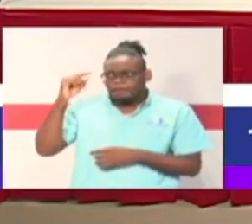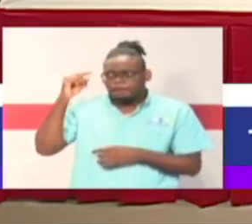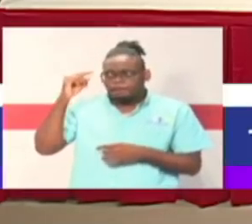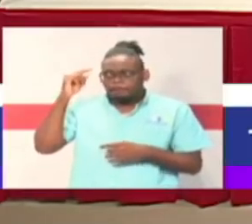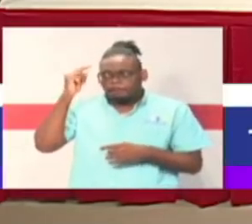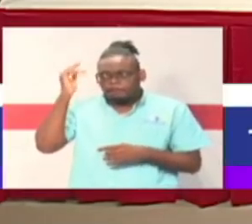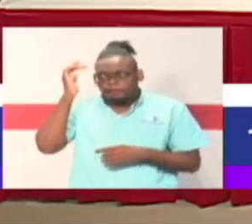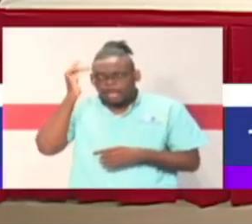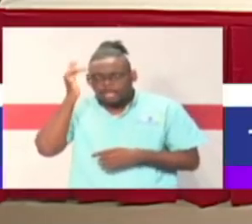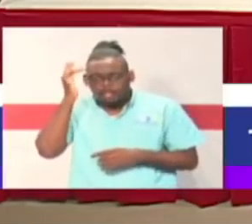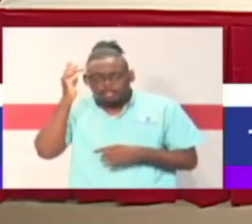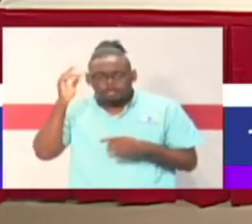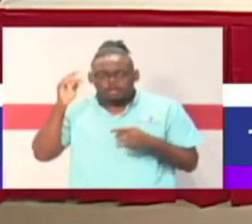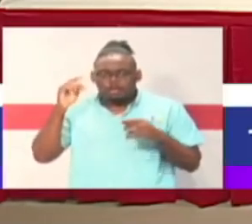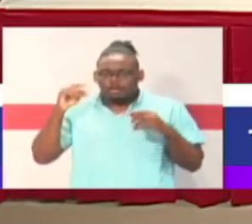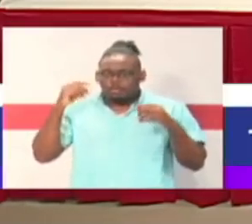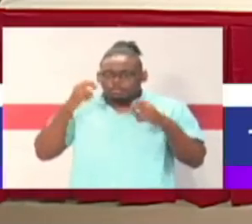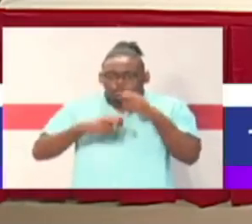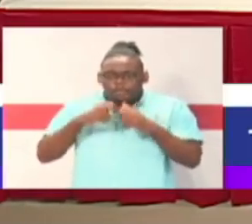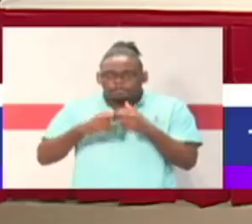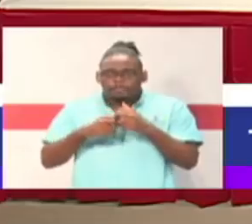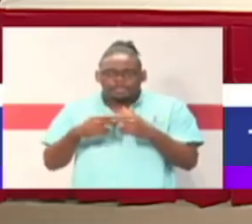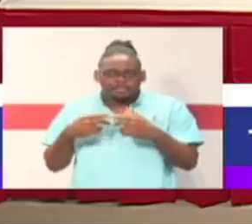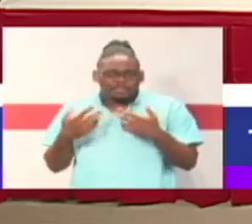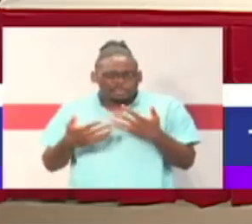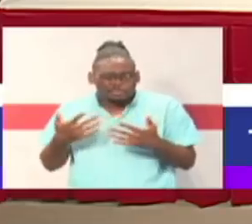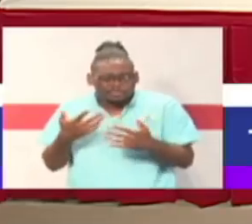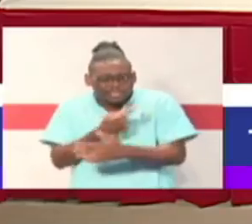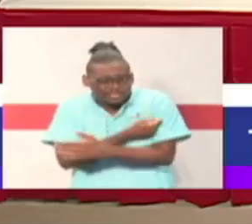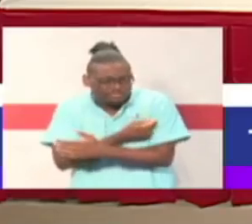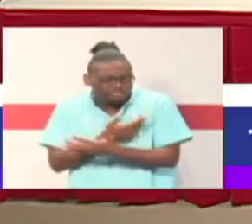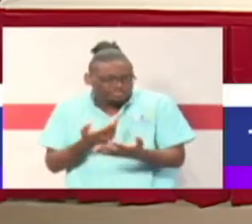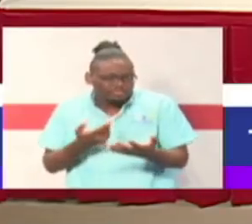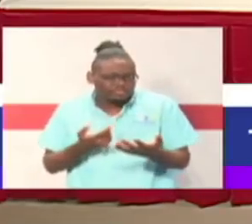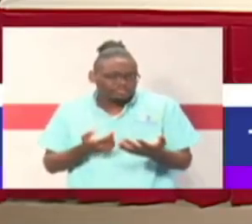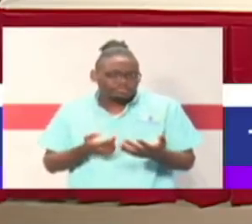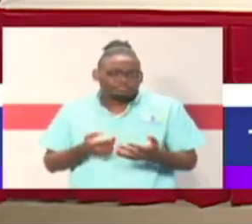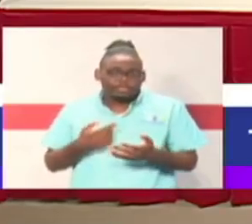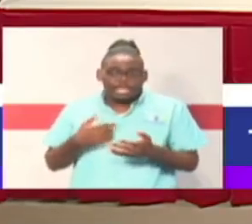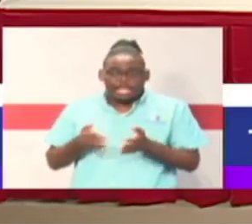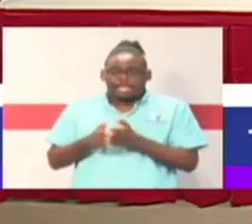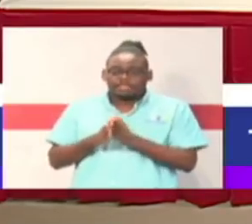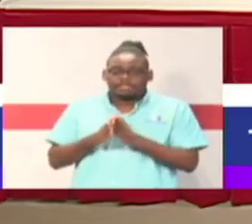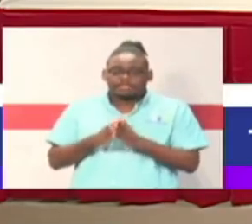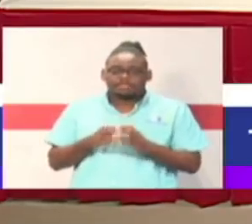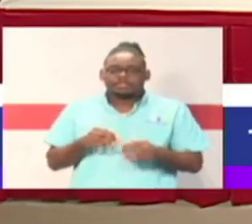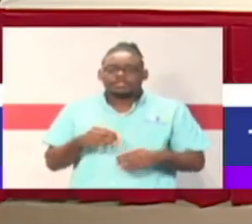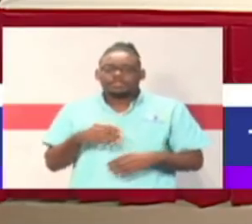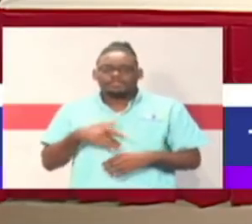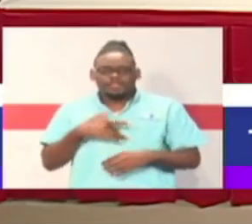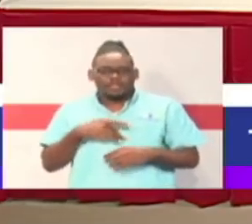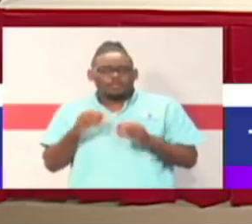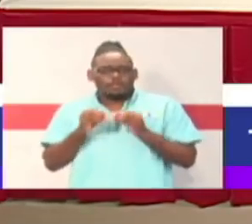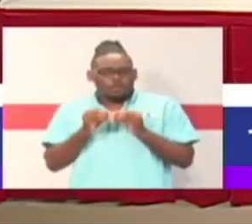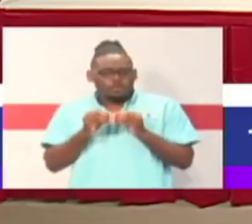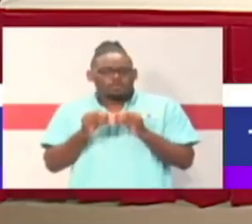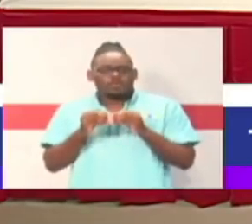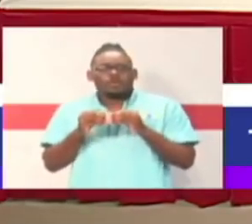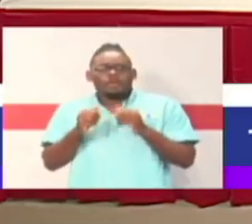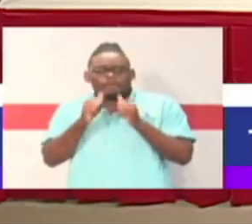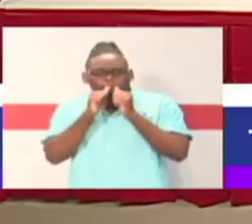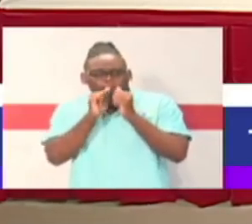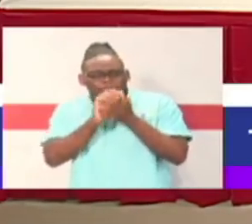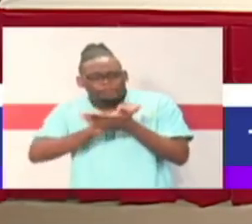her now of her sense of peace, if she has a sense of peace or reduced anxiety since she has been vaccinated at this stage